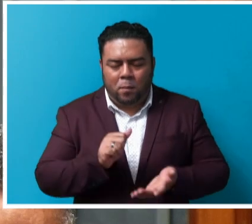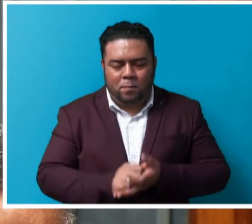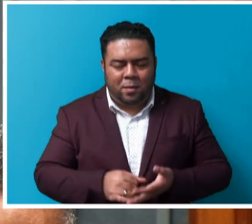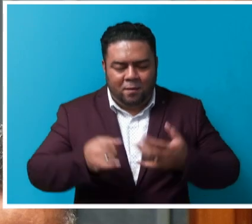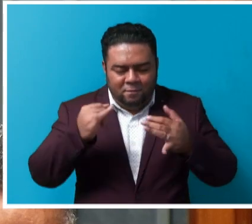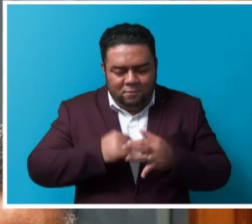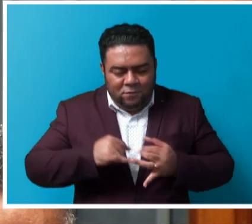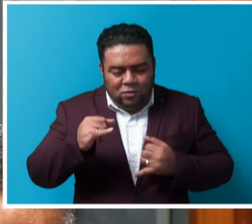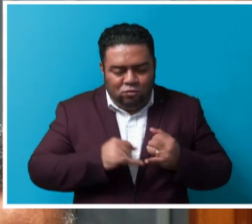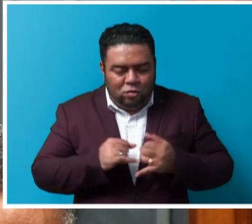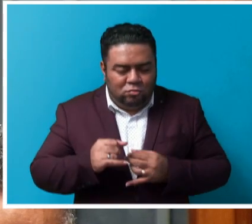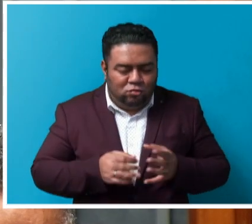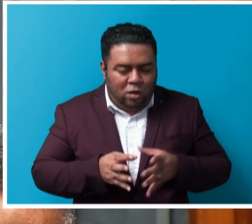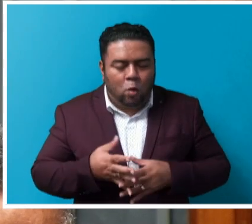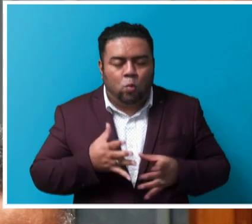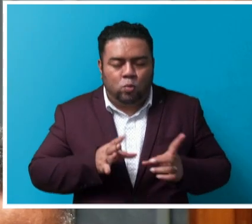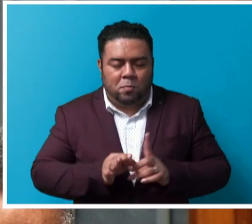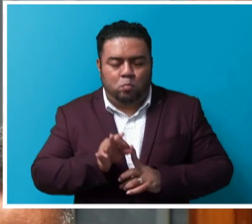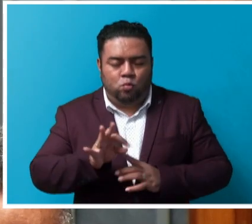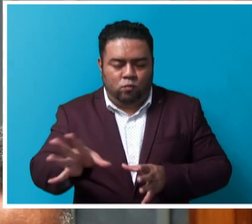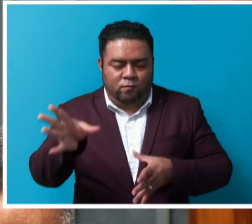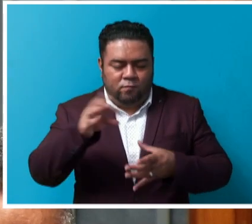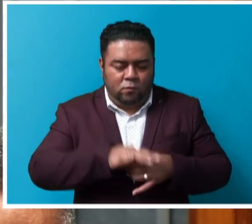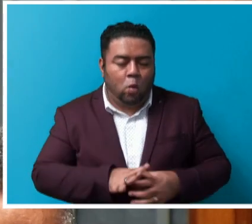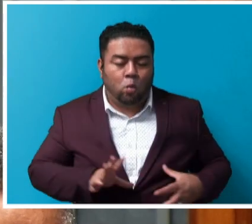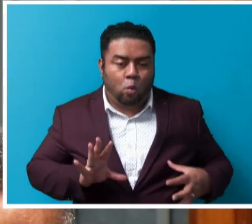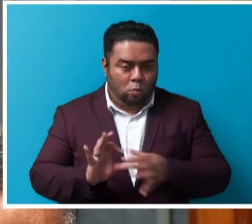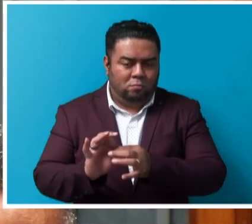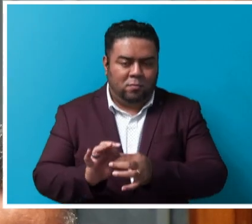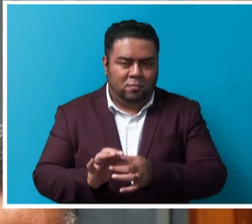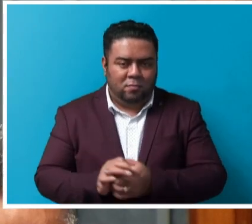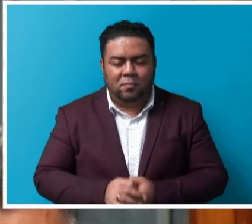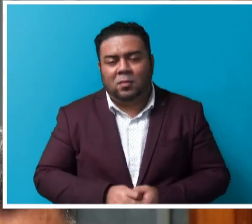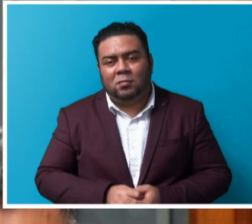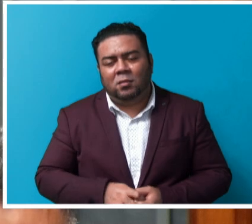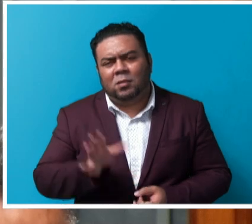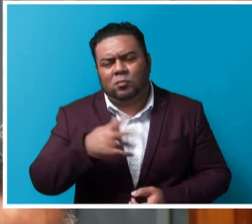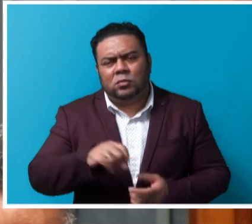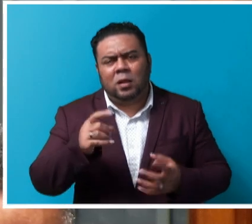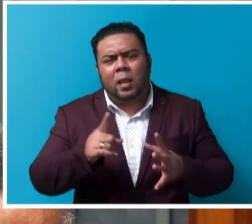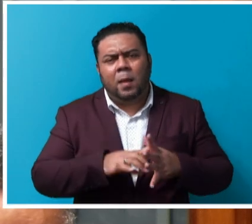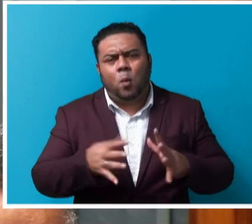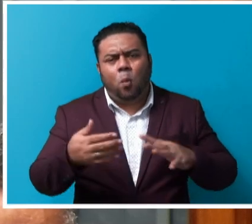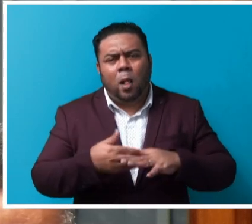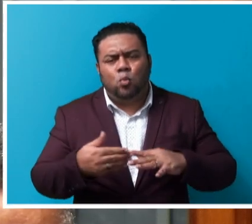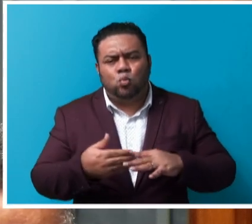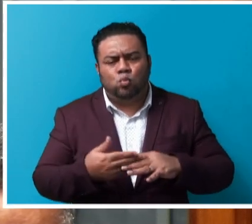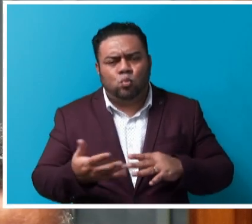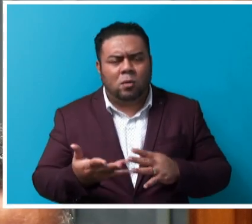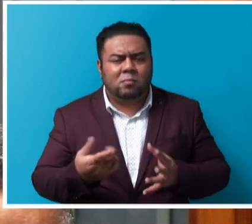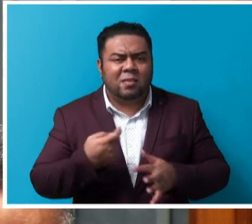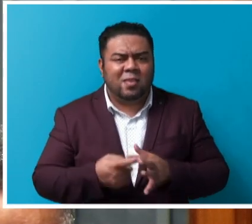improve connectivity, enhance service delivery in key locations such as Nambowalu,